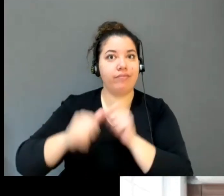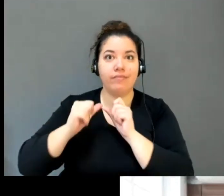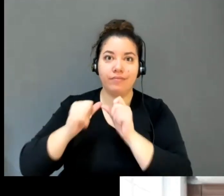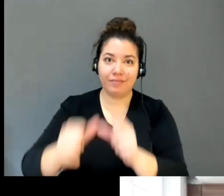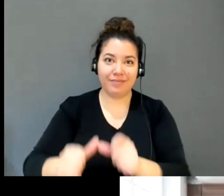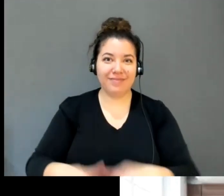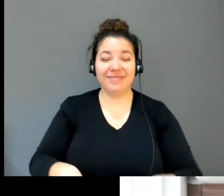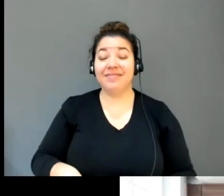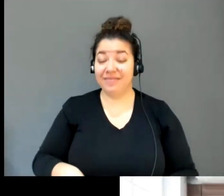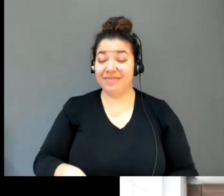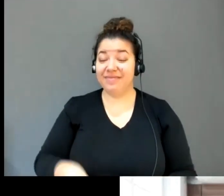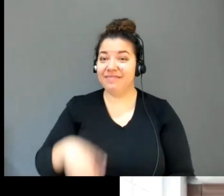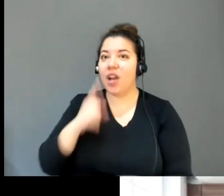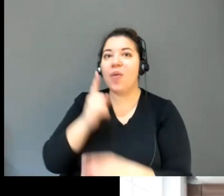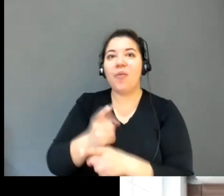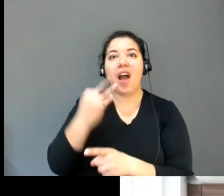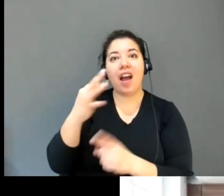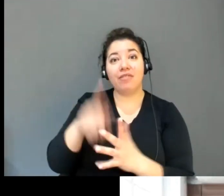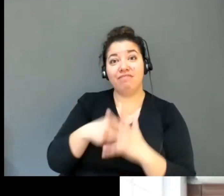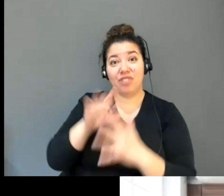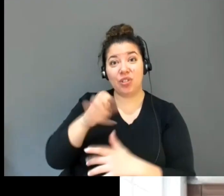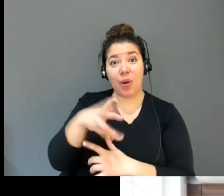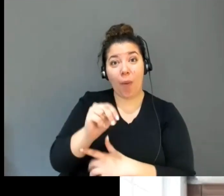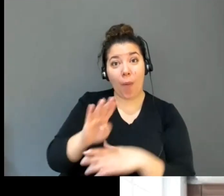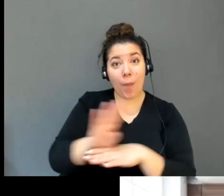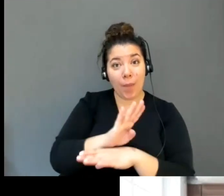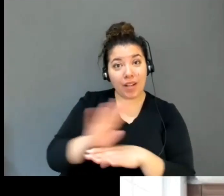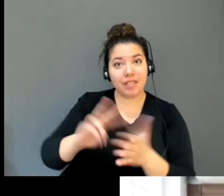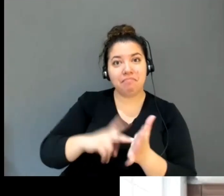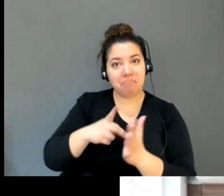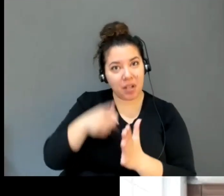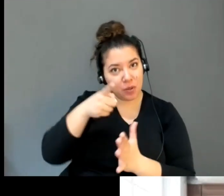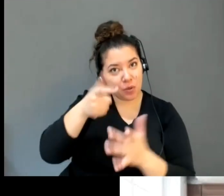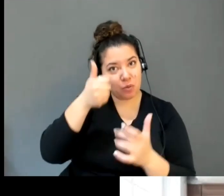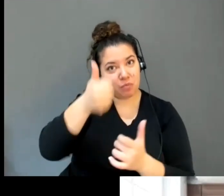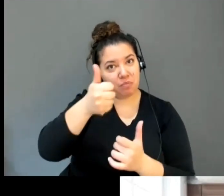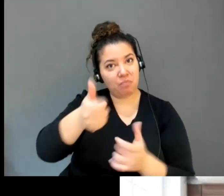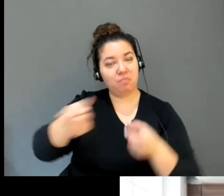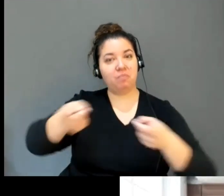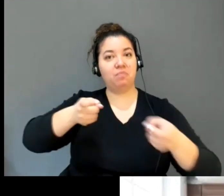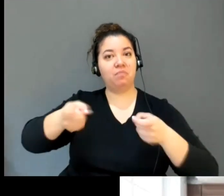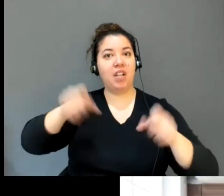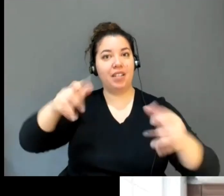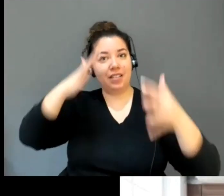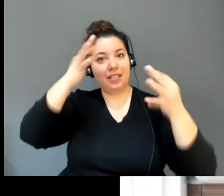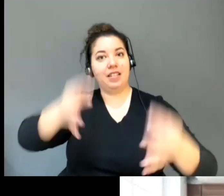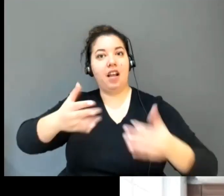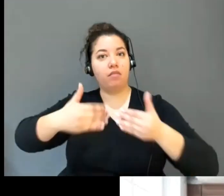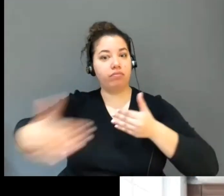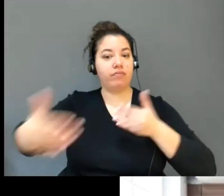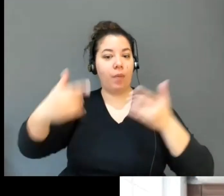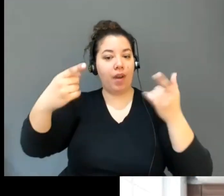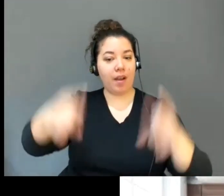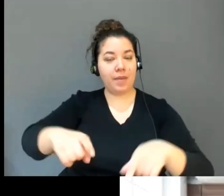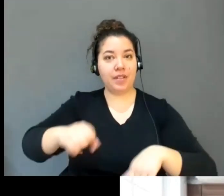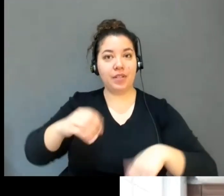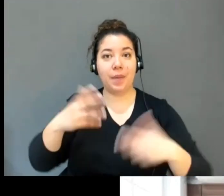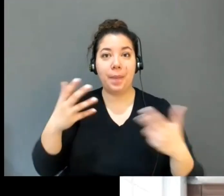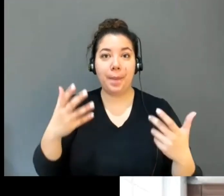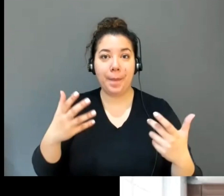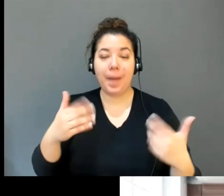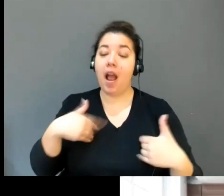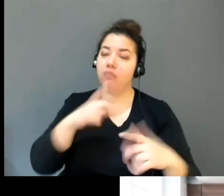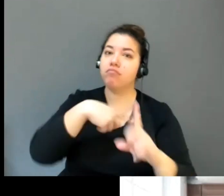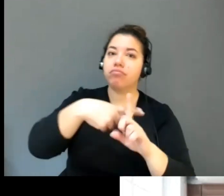business and you run your own ship, and you can decide what happens. And there's good and bad to that, but you have a lot